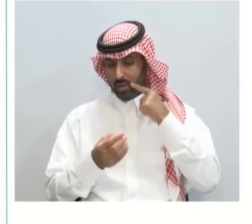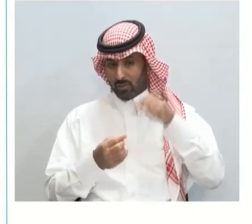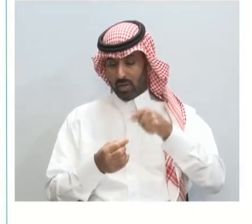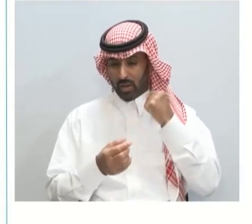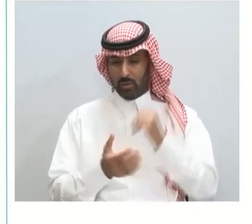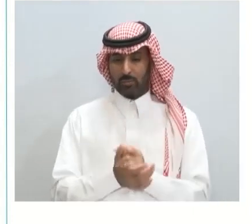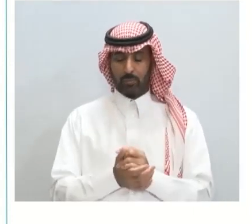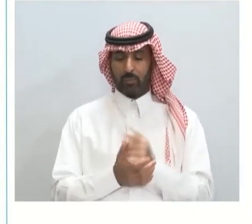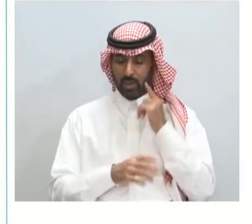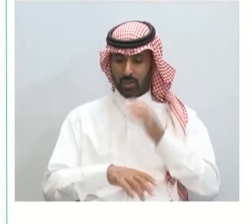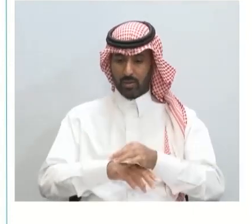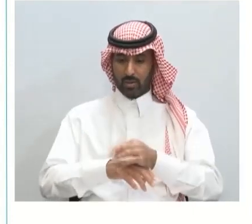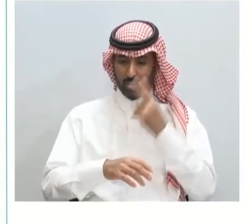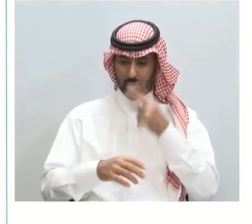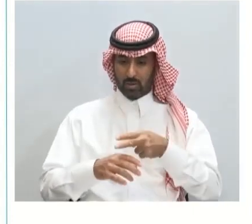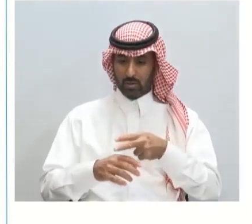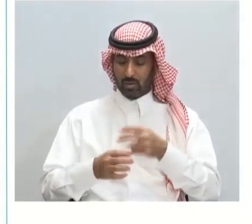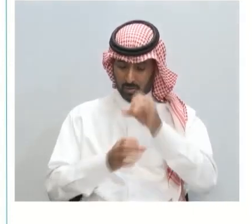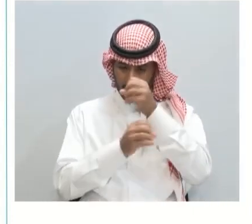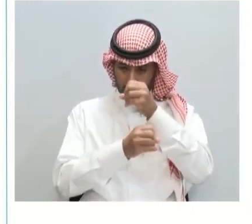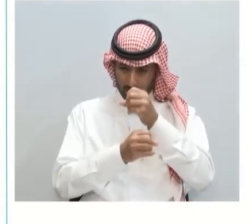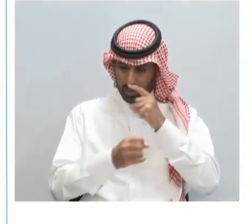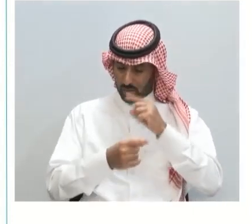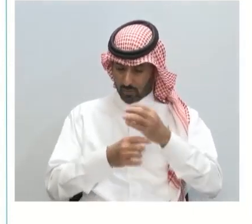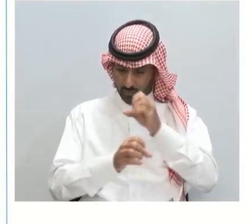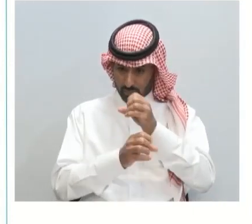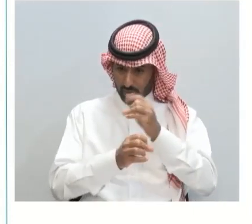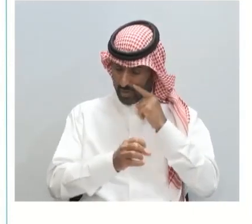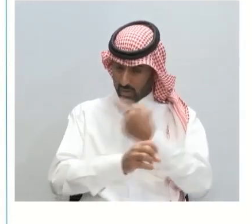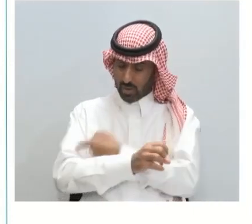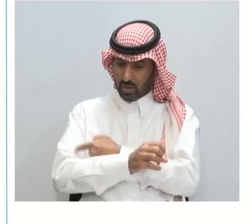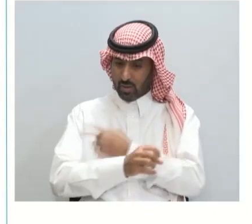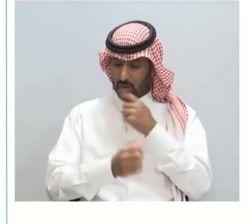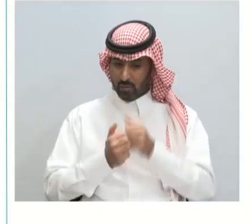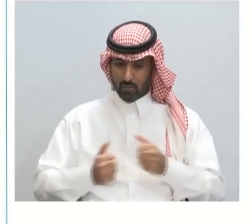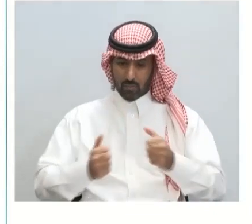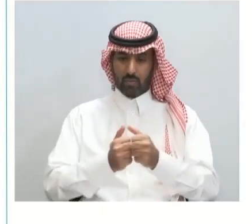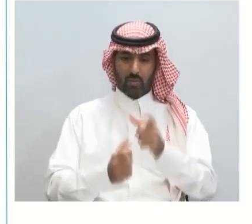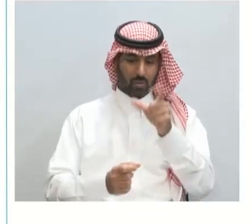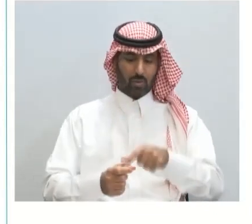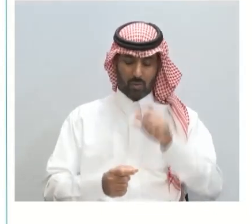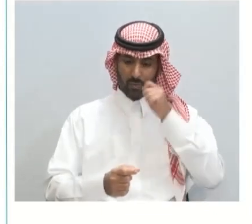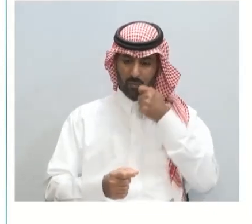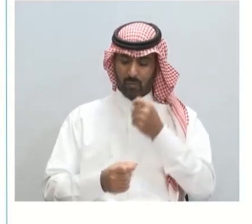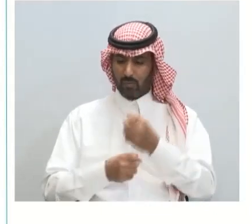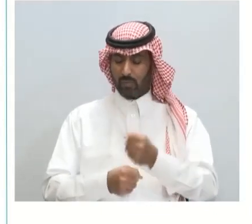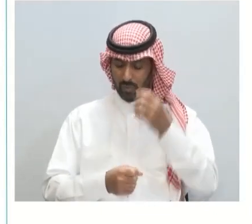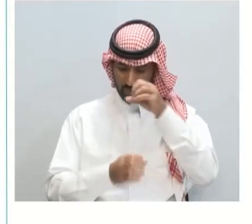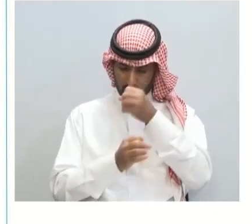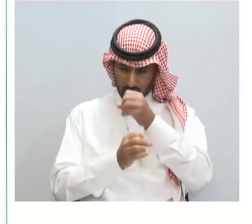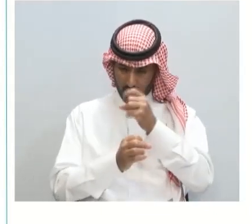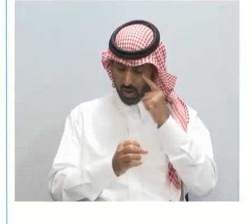life. People who undergo this type of genetic testing are usually from a family in which many members have had a particular